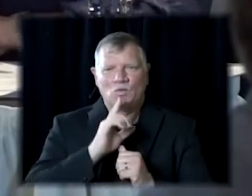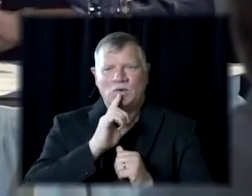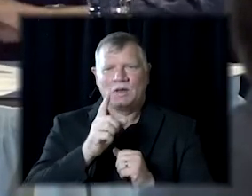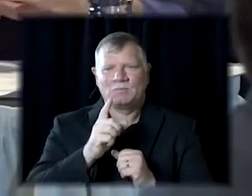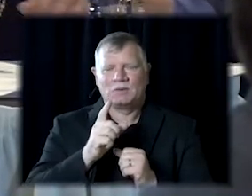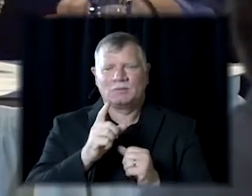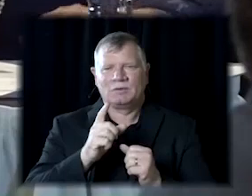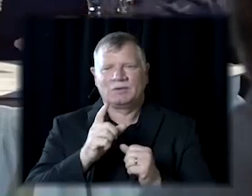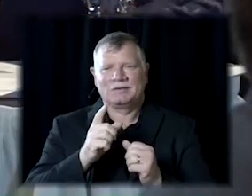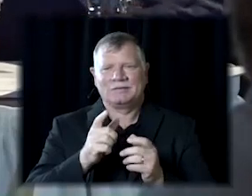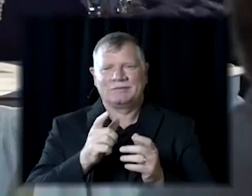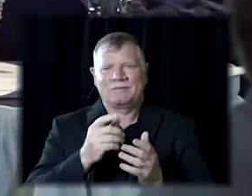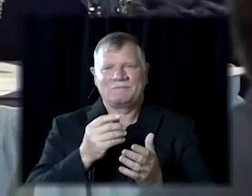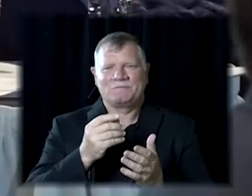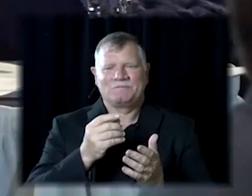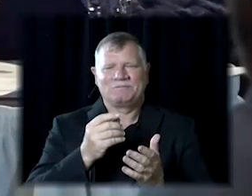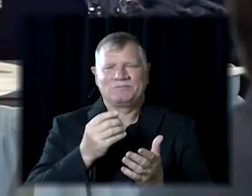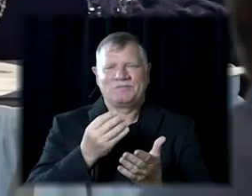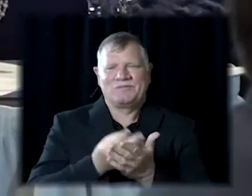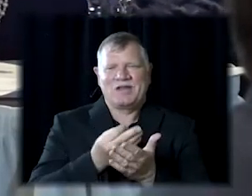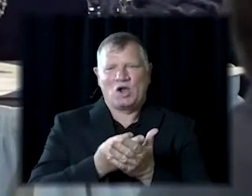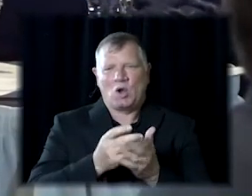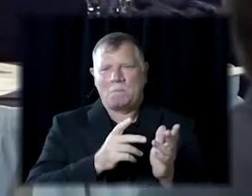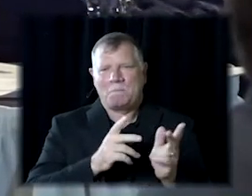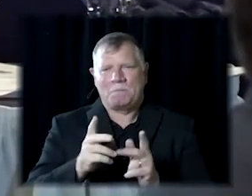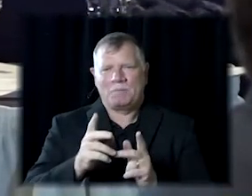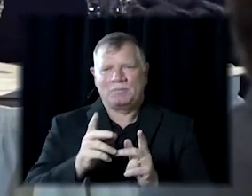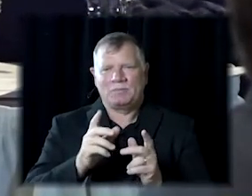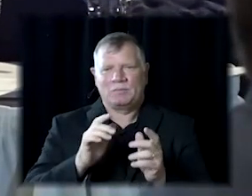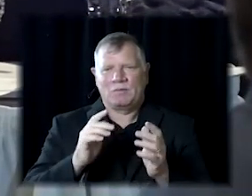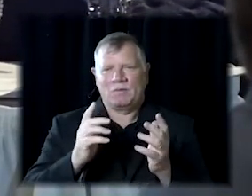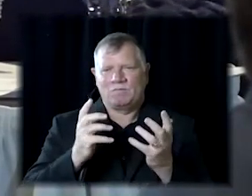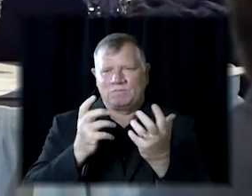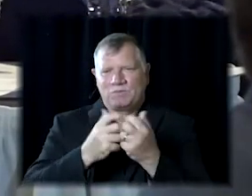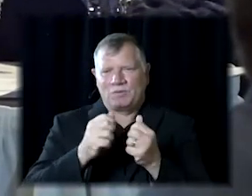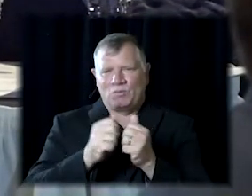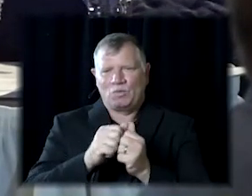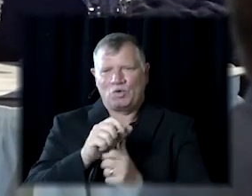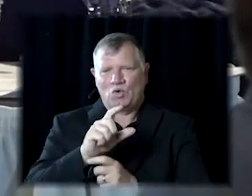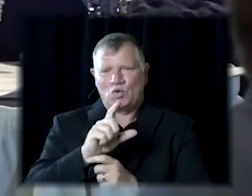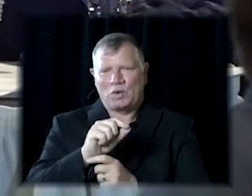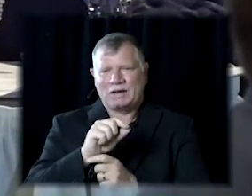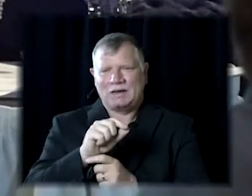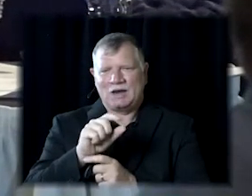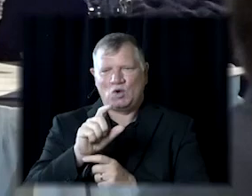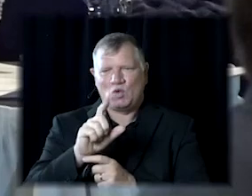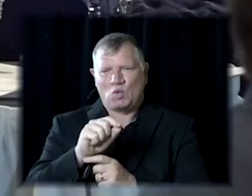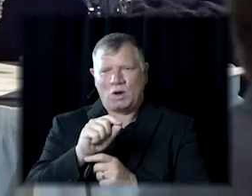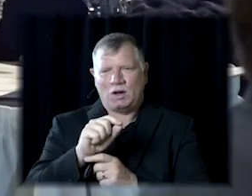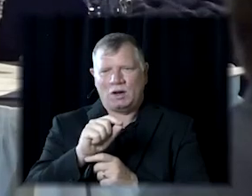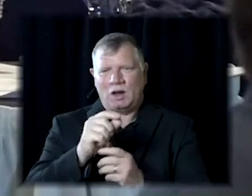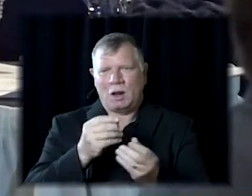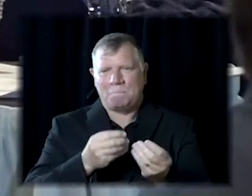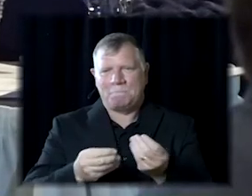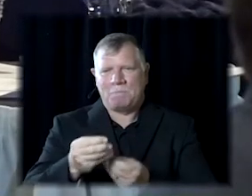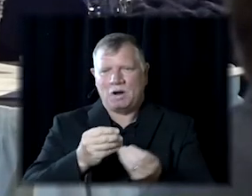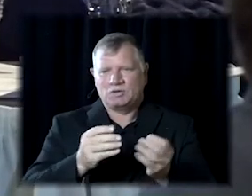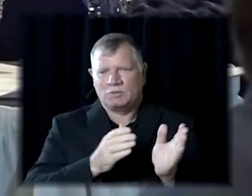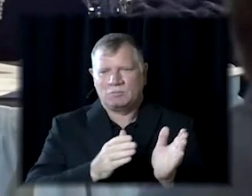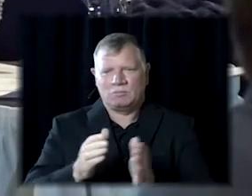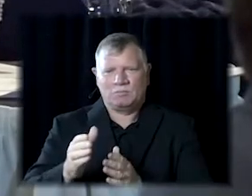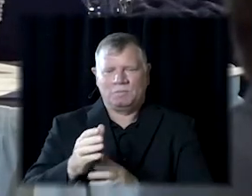primarily focused on updating the fiscal plan to align it to the fiscal year 2020 budget development process and to update for the